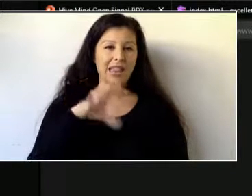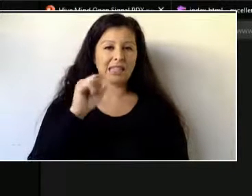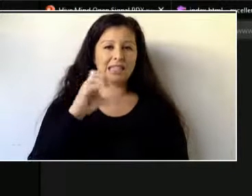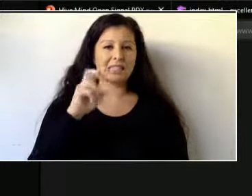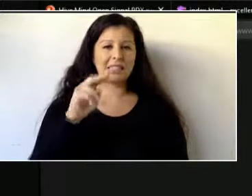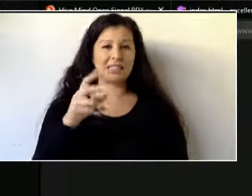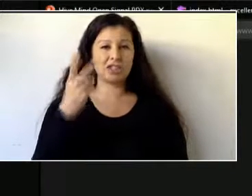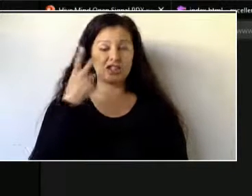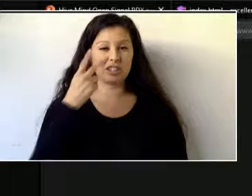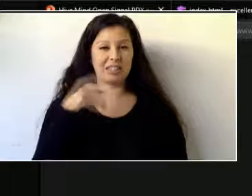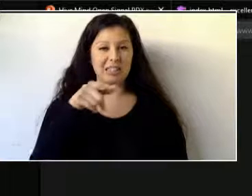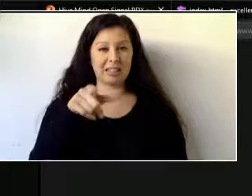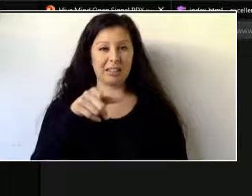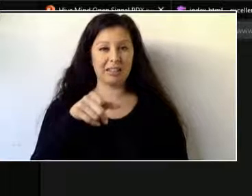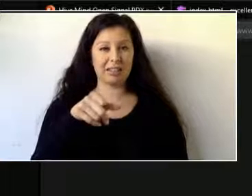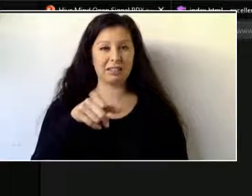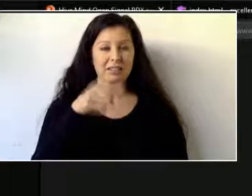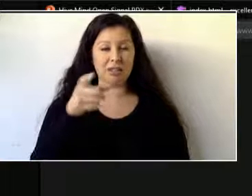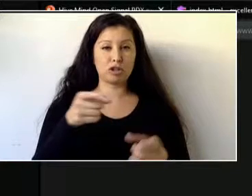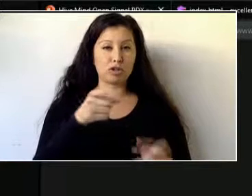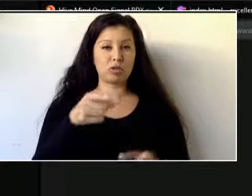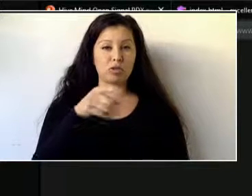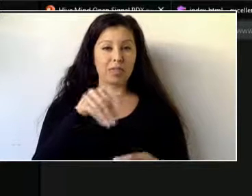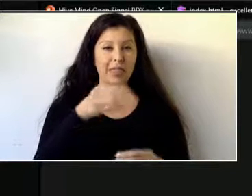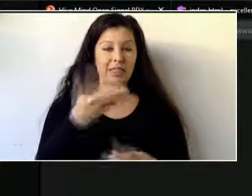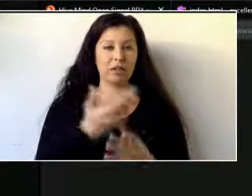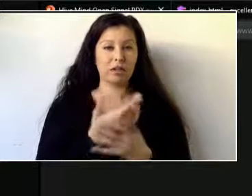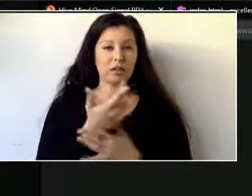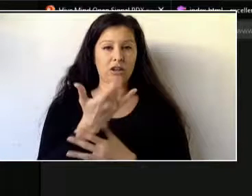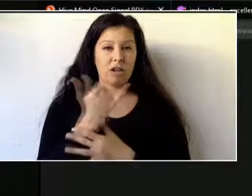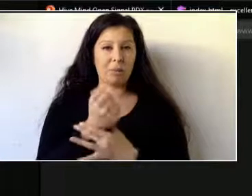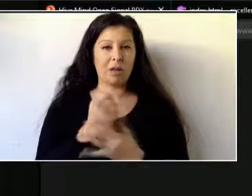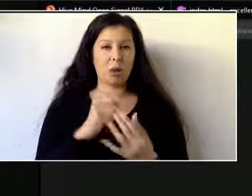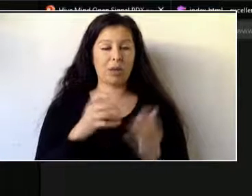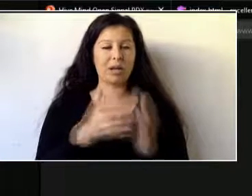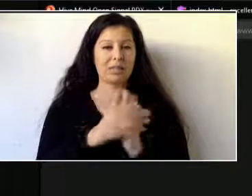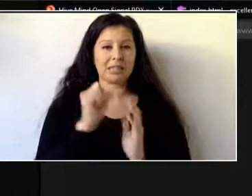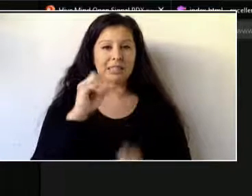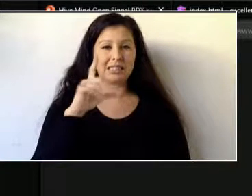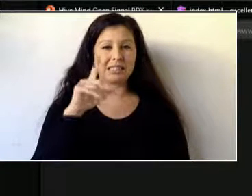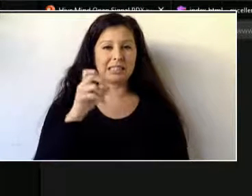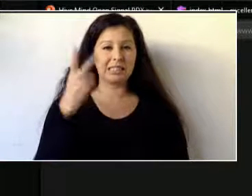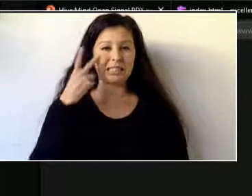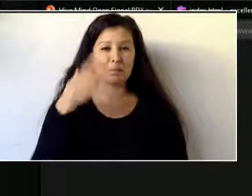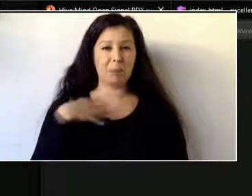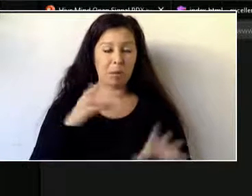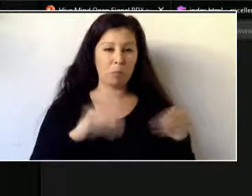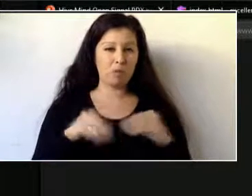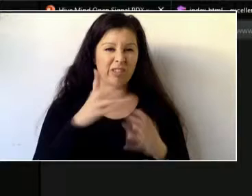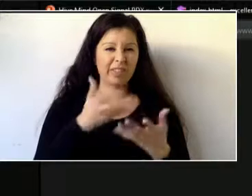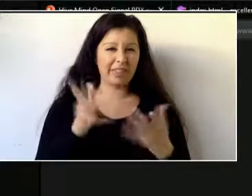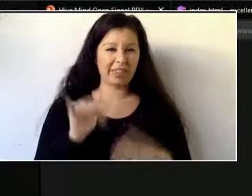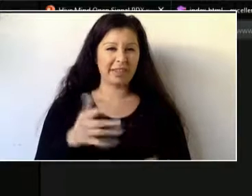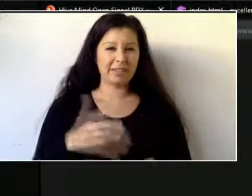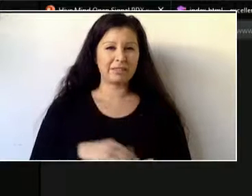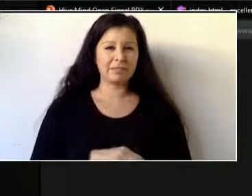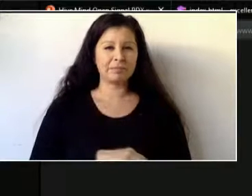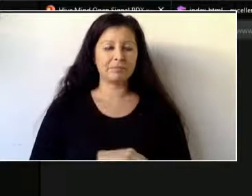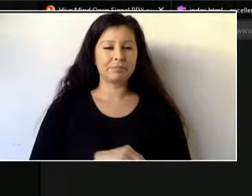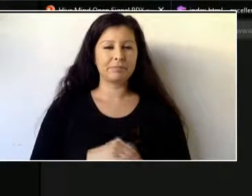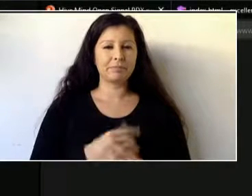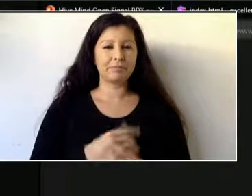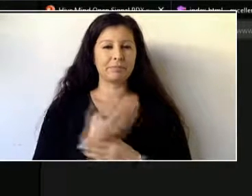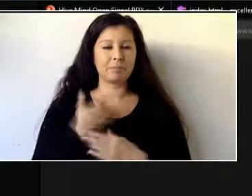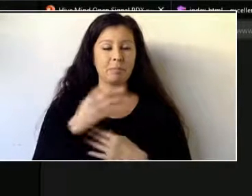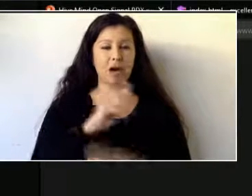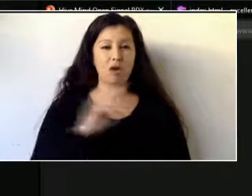So if you can see in this here, this controller is in here, and you know, you can play with scale and how my movement and things like that. And then my